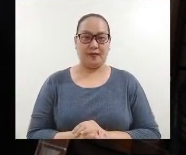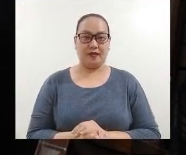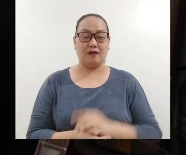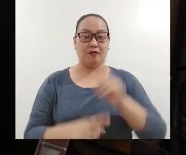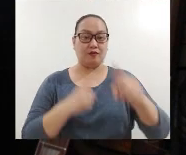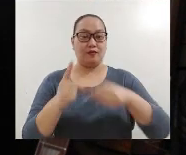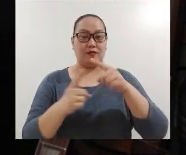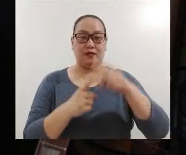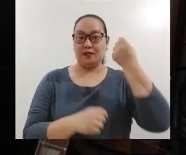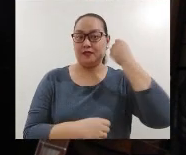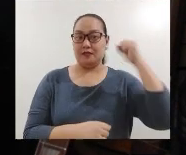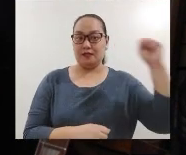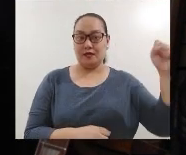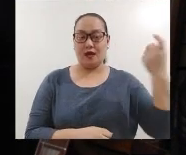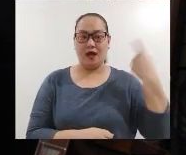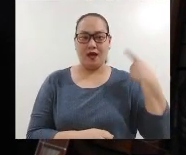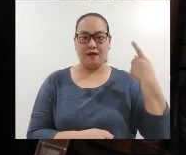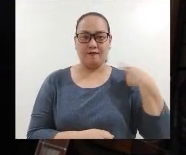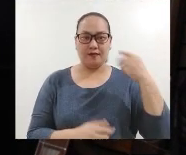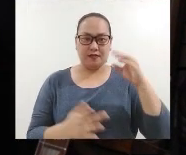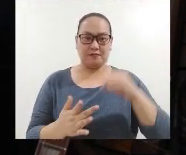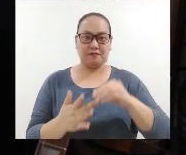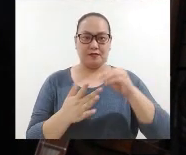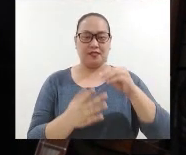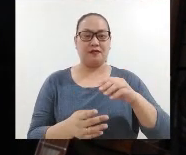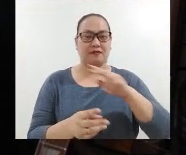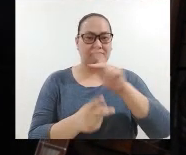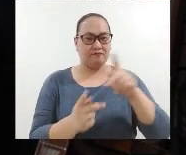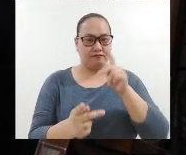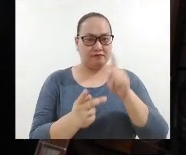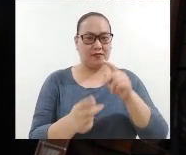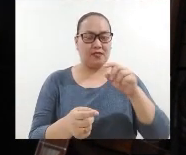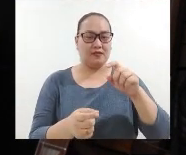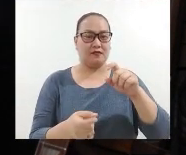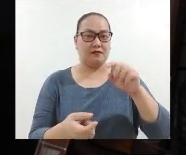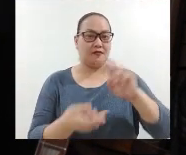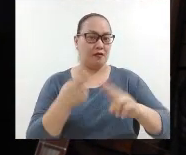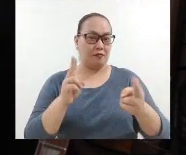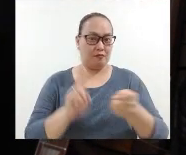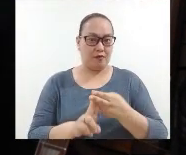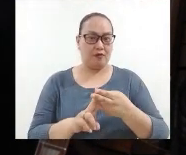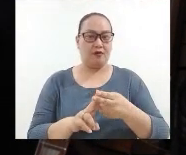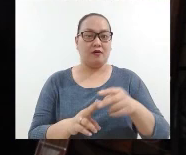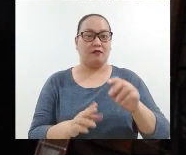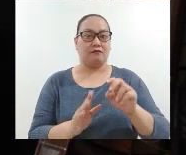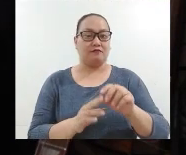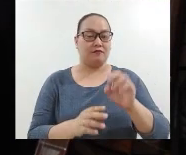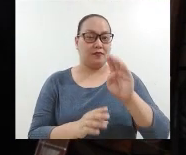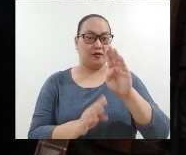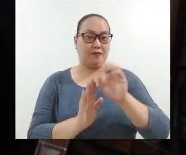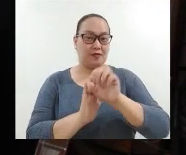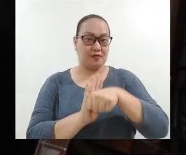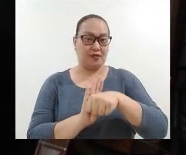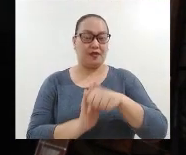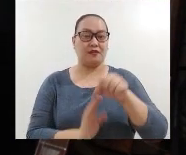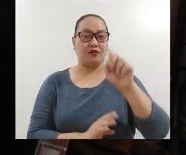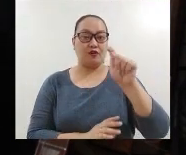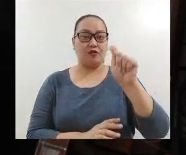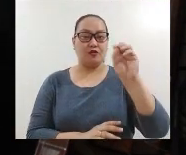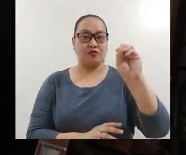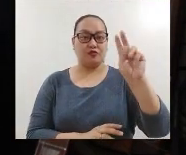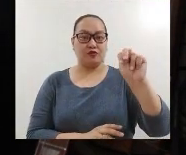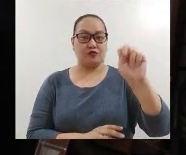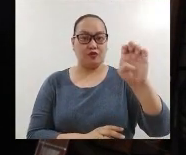When a sound has a specific number of vibrations per second, we call it tone. That's why before using